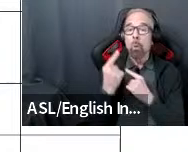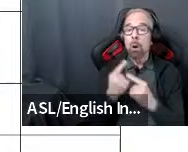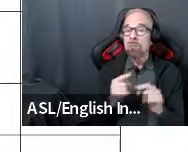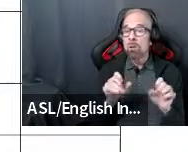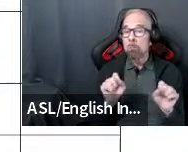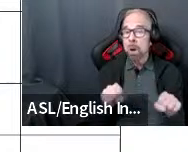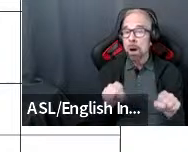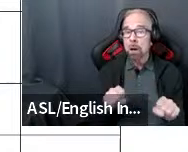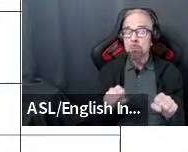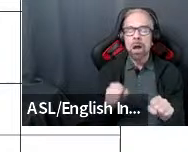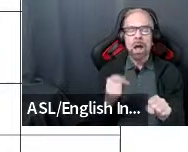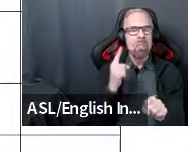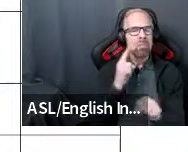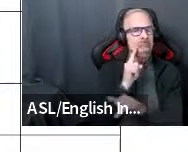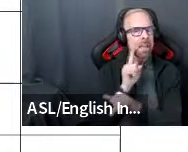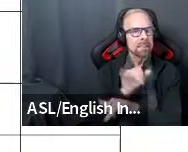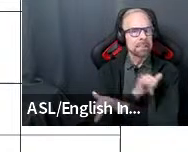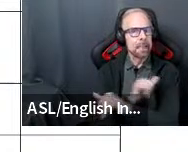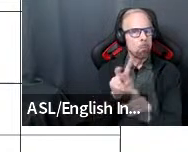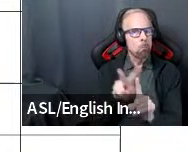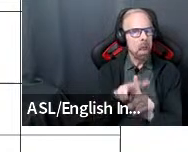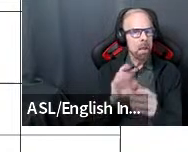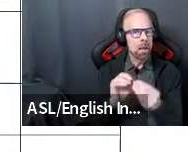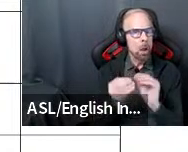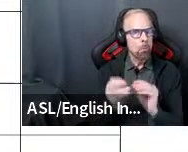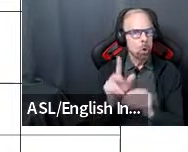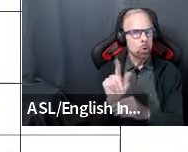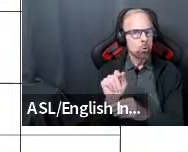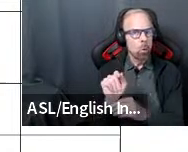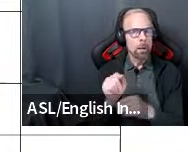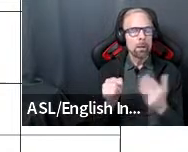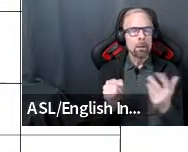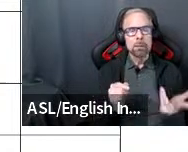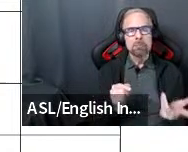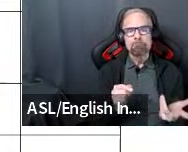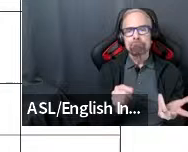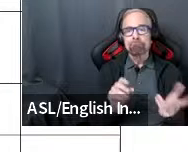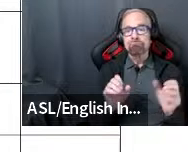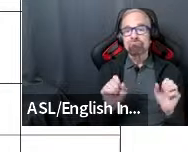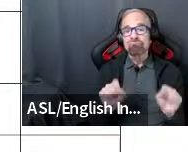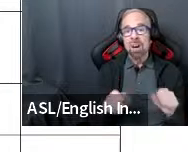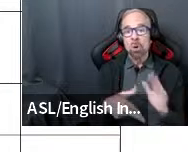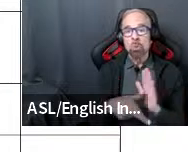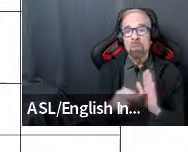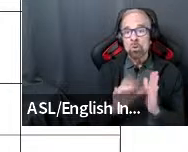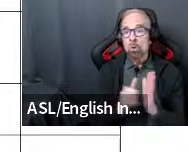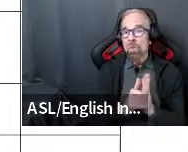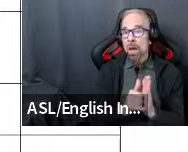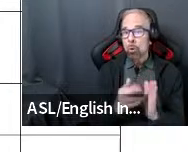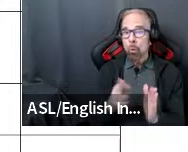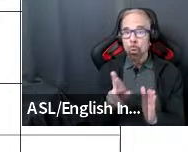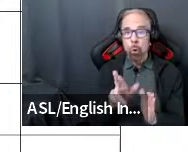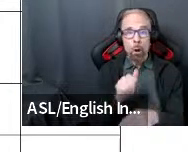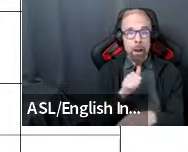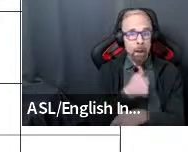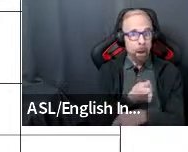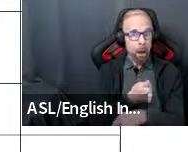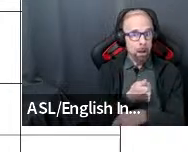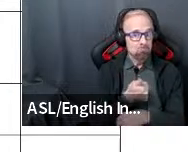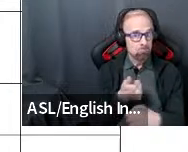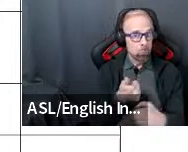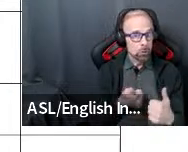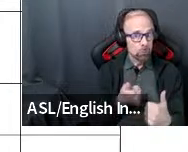I think the same was with number 20, if it's possible to review those or not.